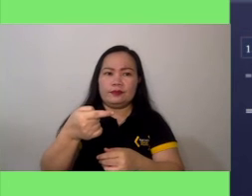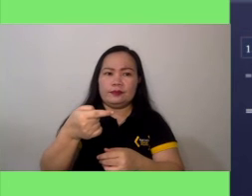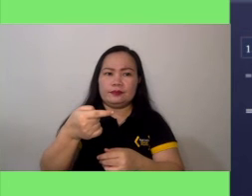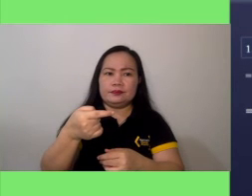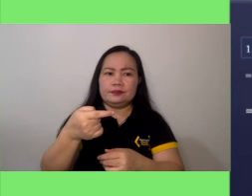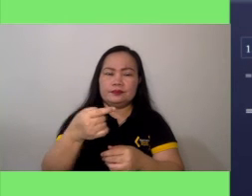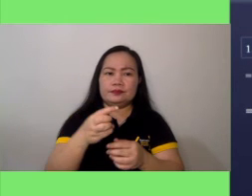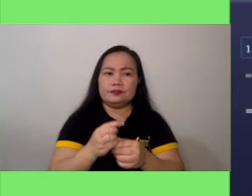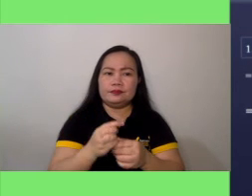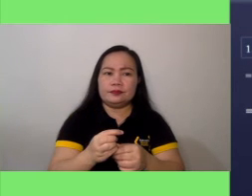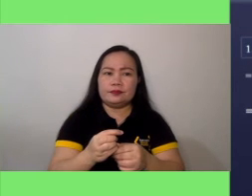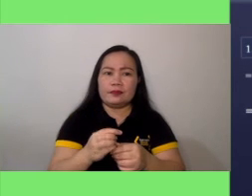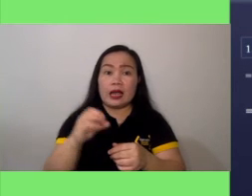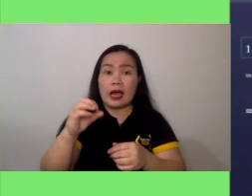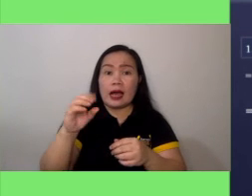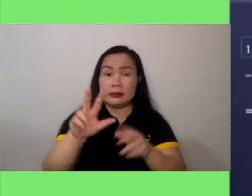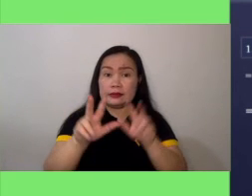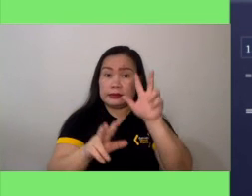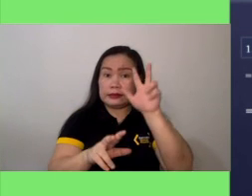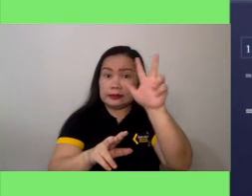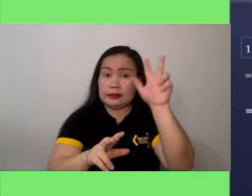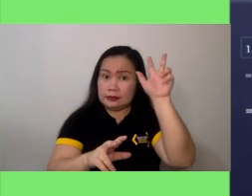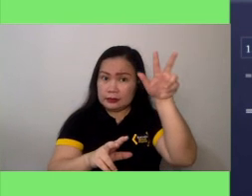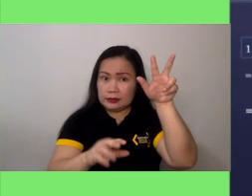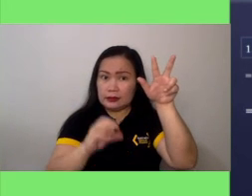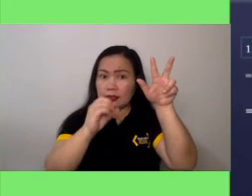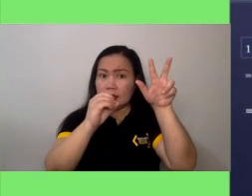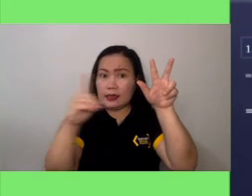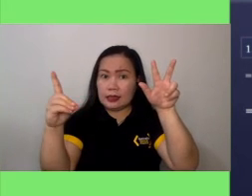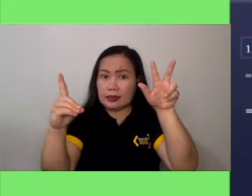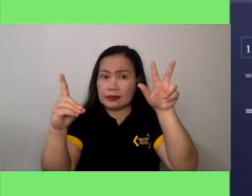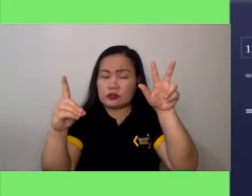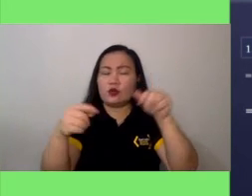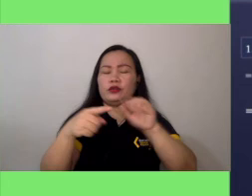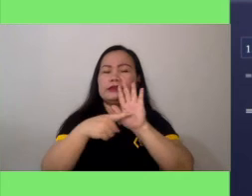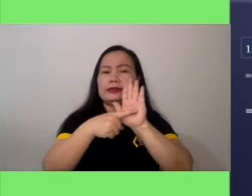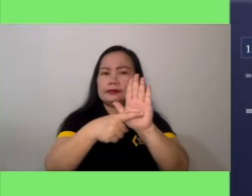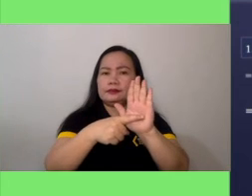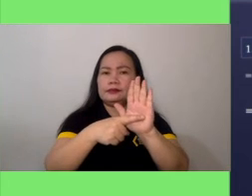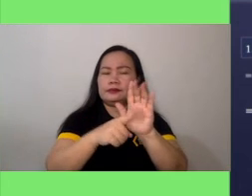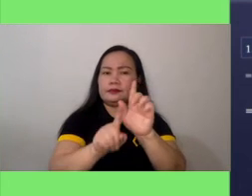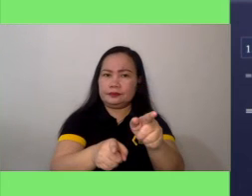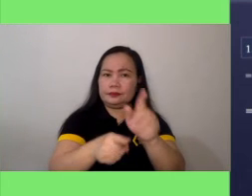beses. Now, negative siya kasi ang sabi ko kapag add